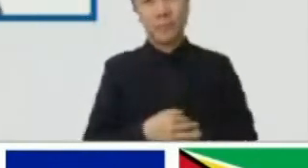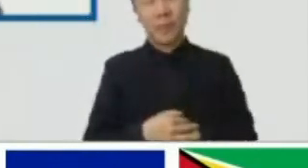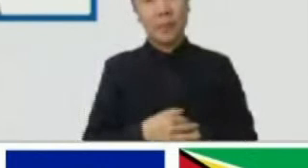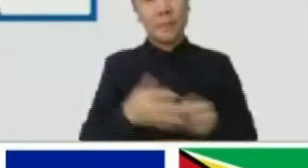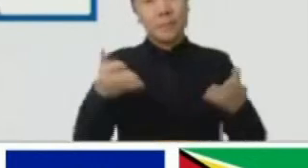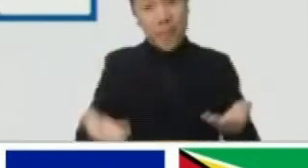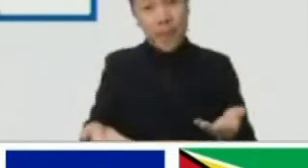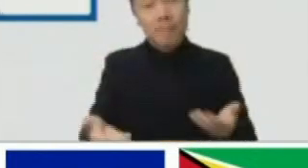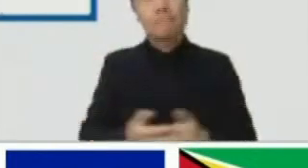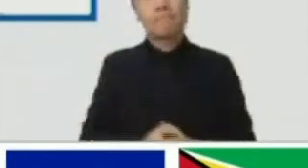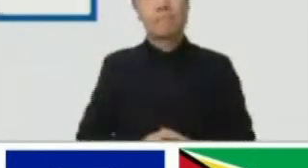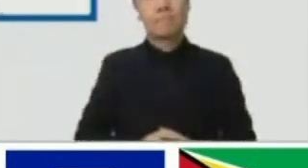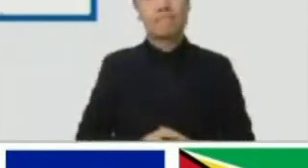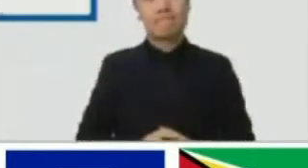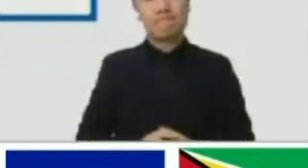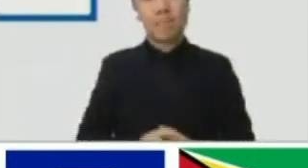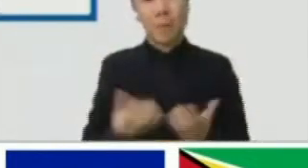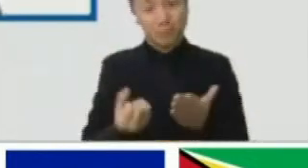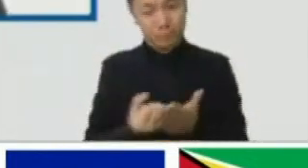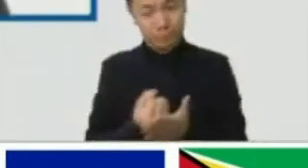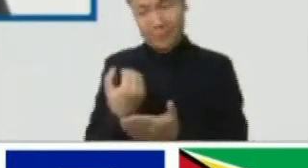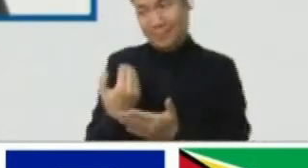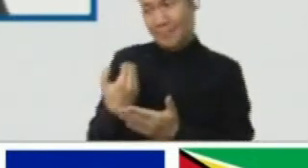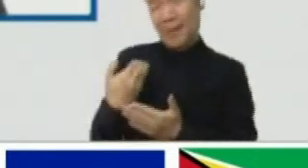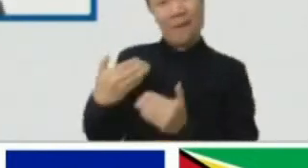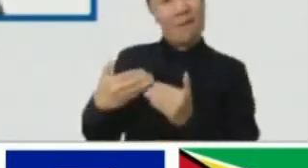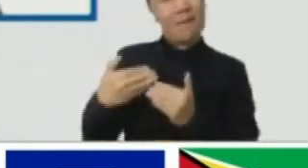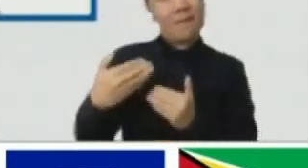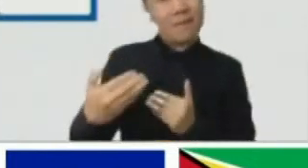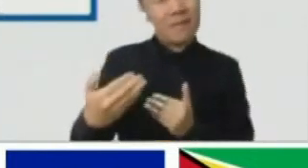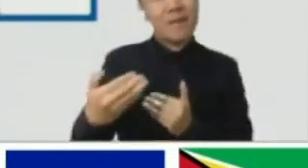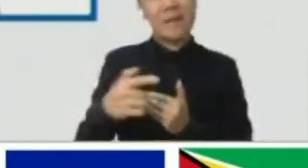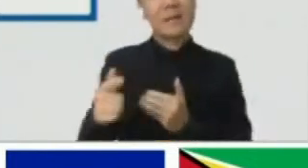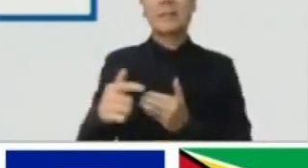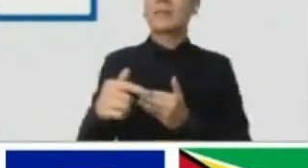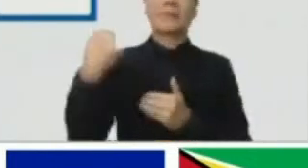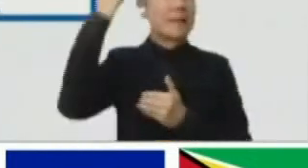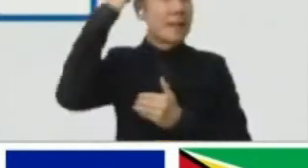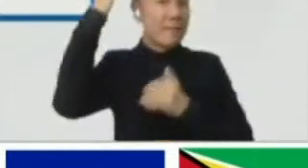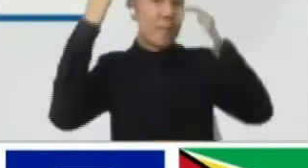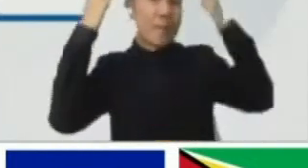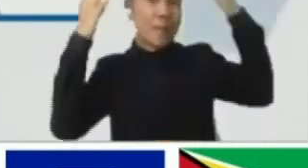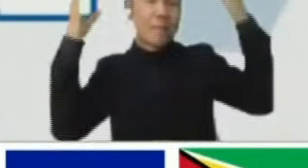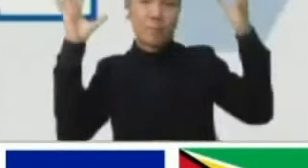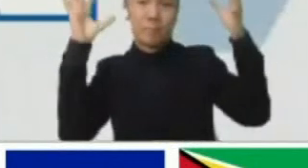takes place just a few months after the Intergovernmental Panel on Climate Change